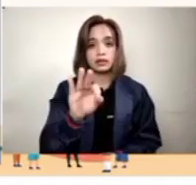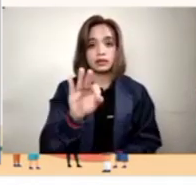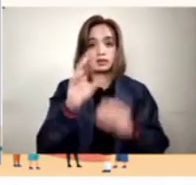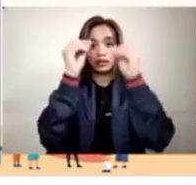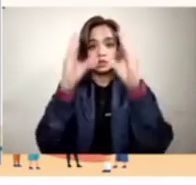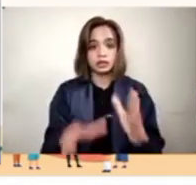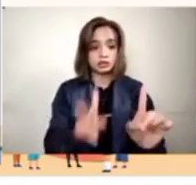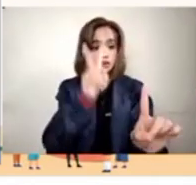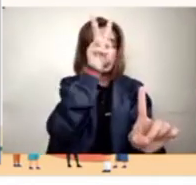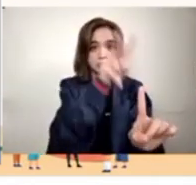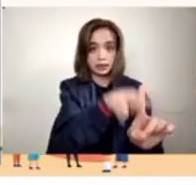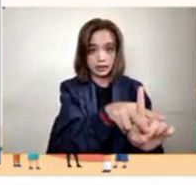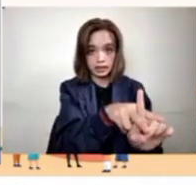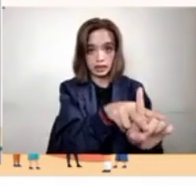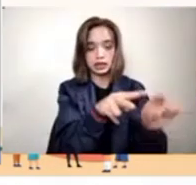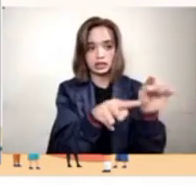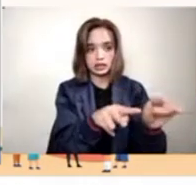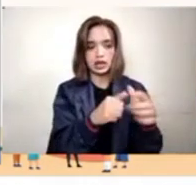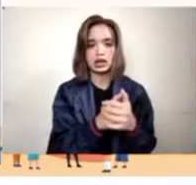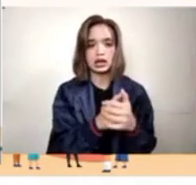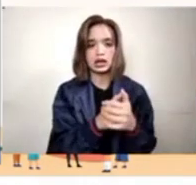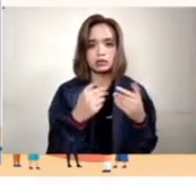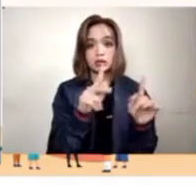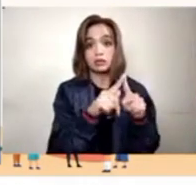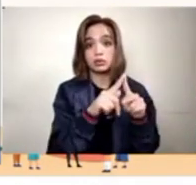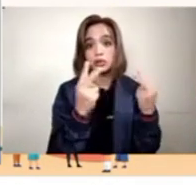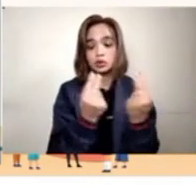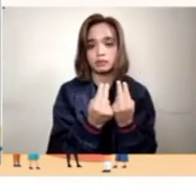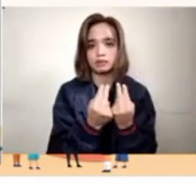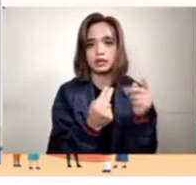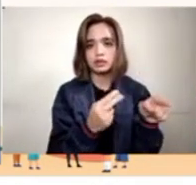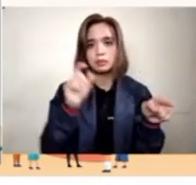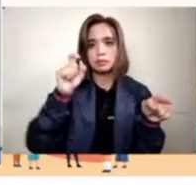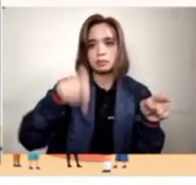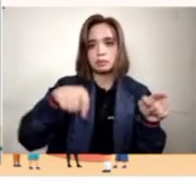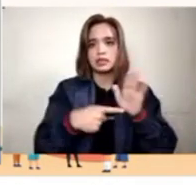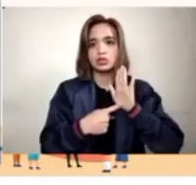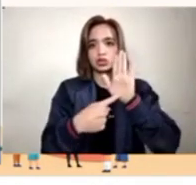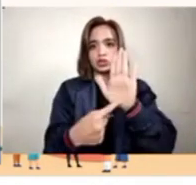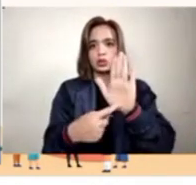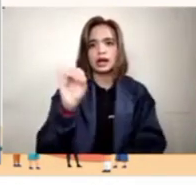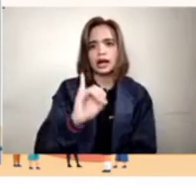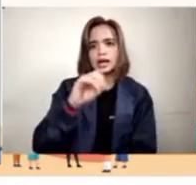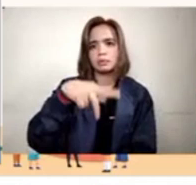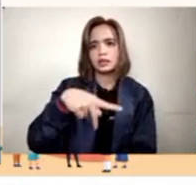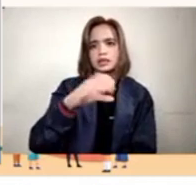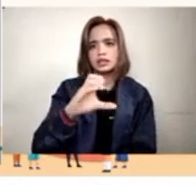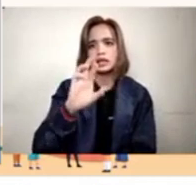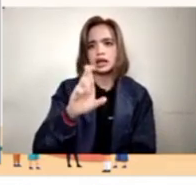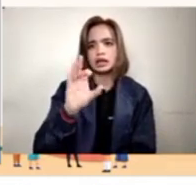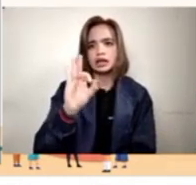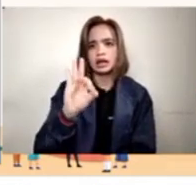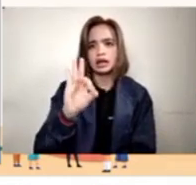stages. And once teacher applicants meet the QS for the position, they must present